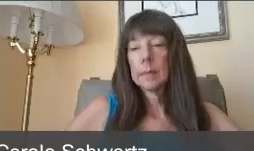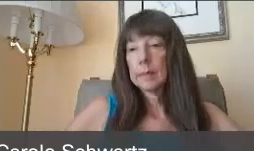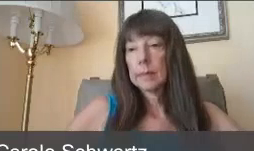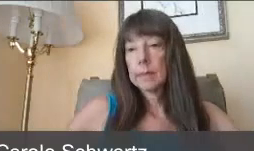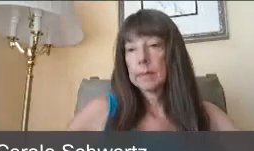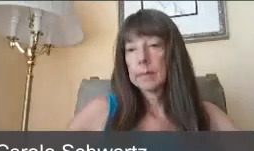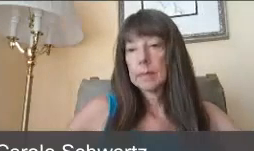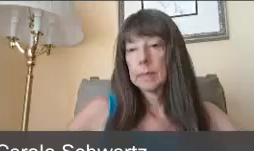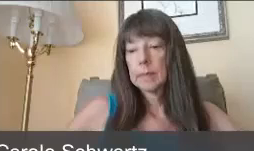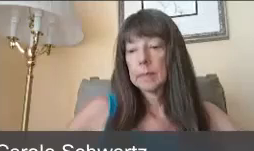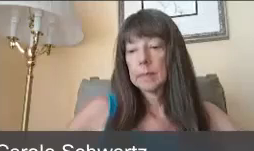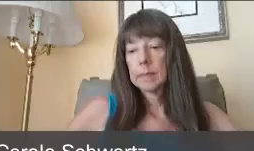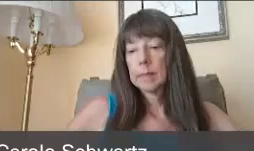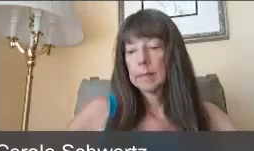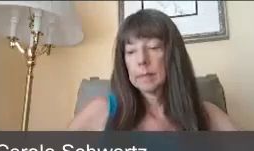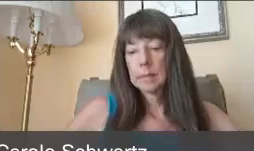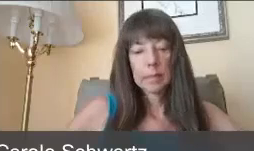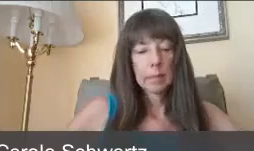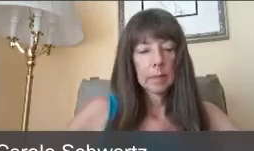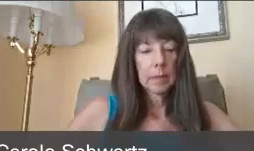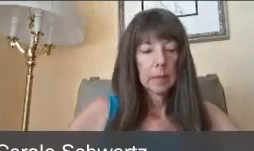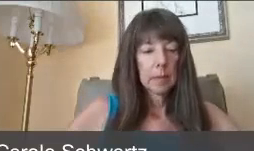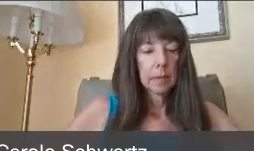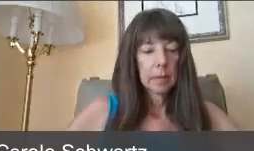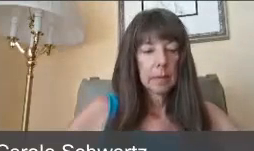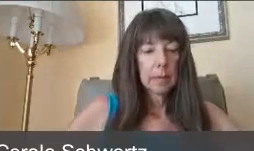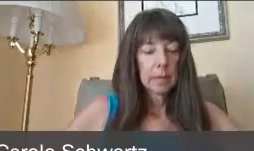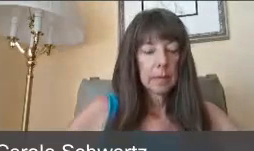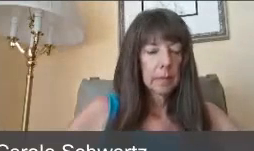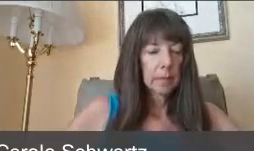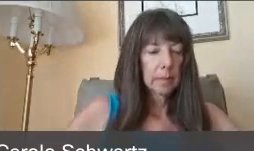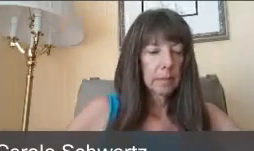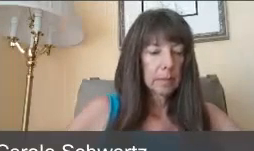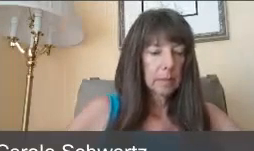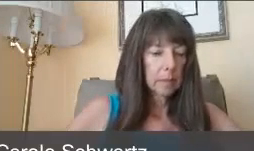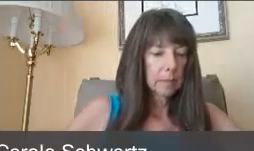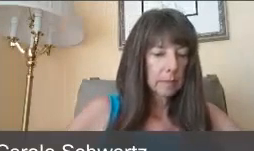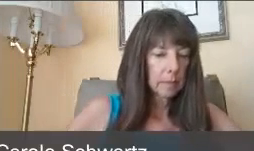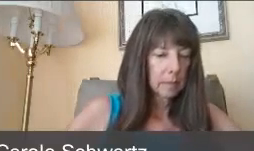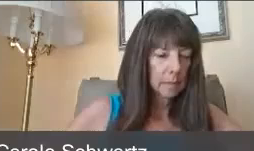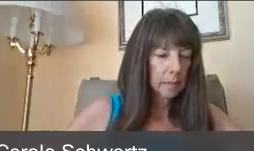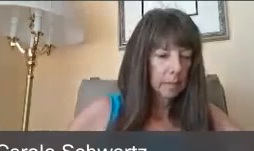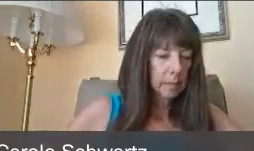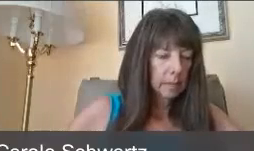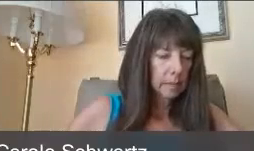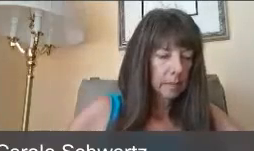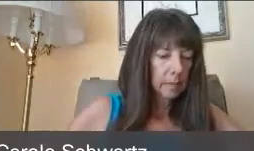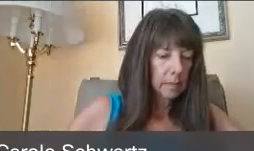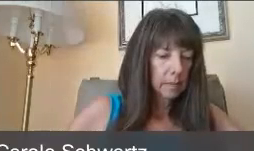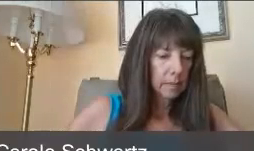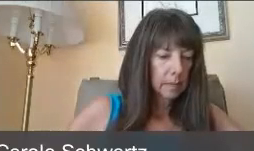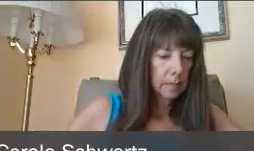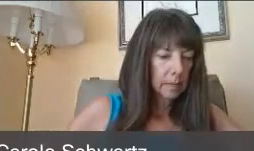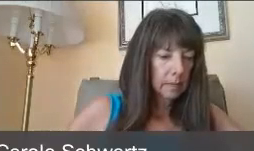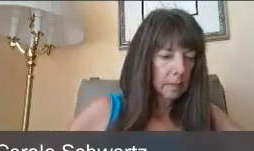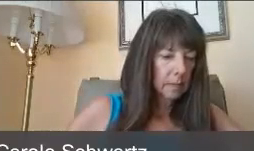a resource for the patient. So if the patient said, I need more information about how to connect with my doctor, then they